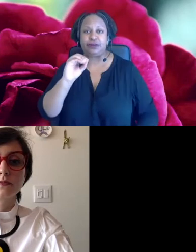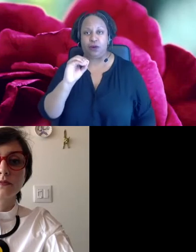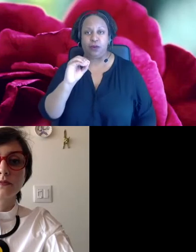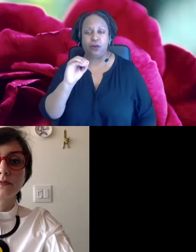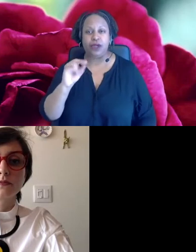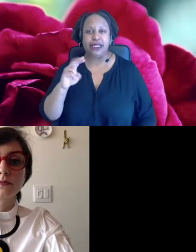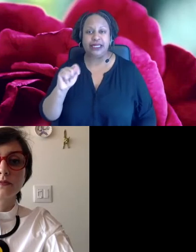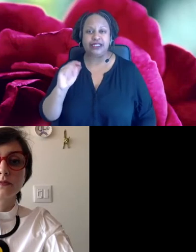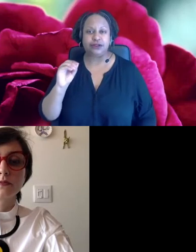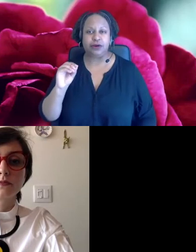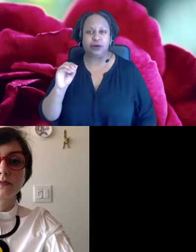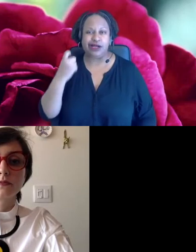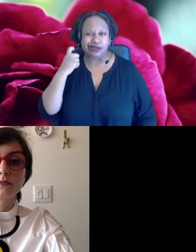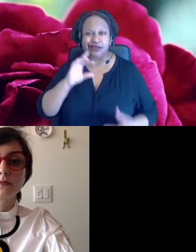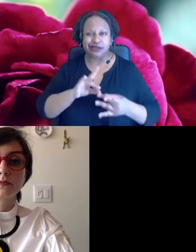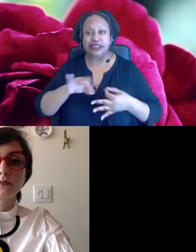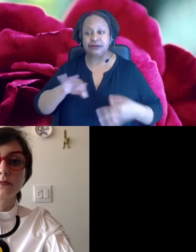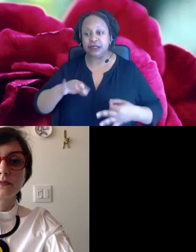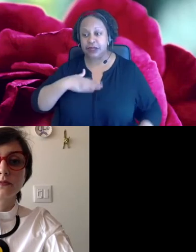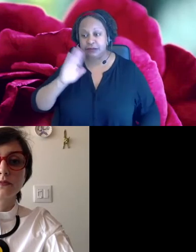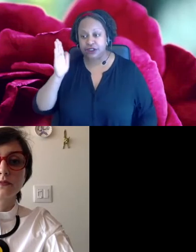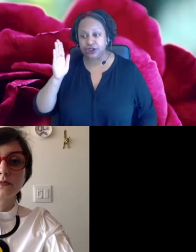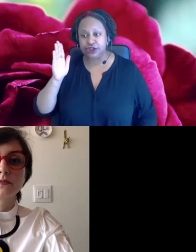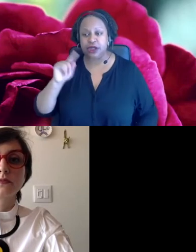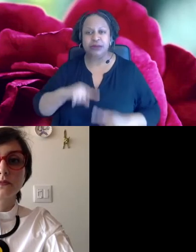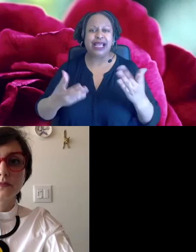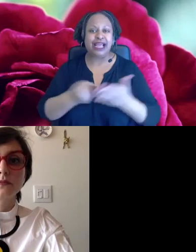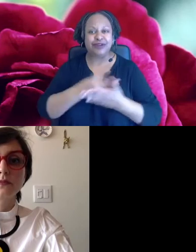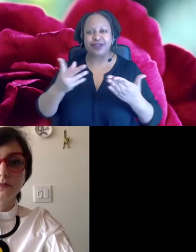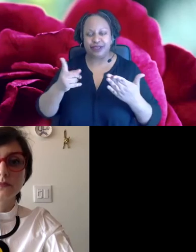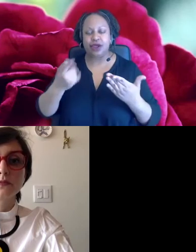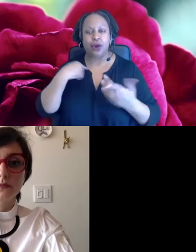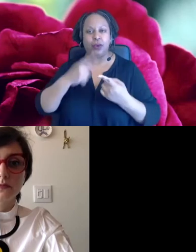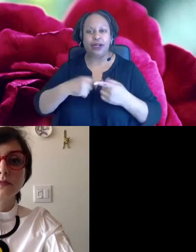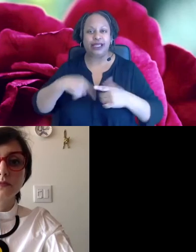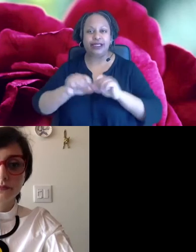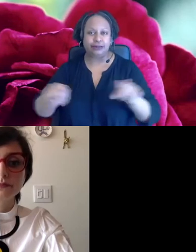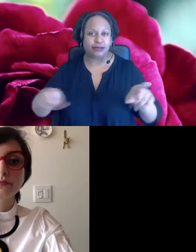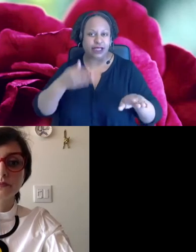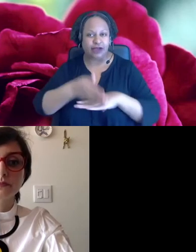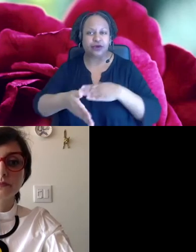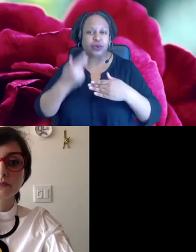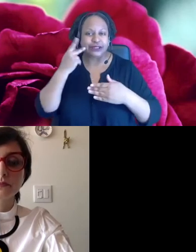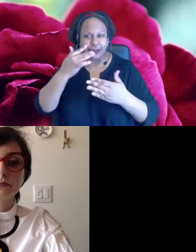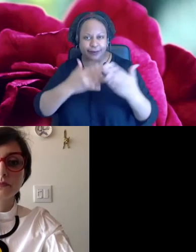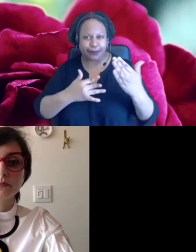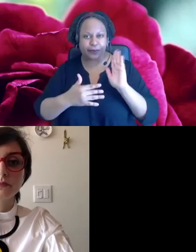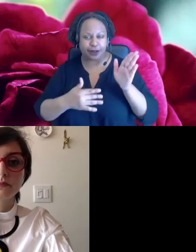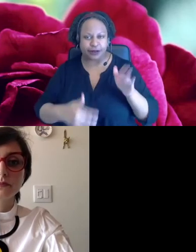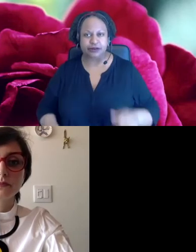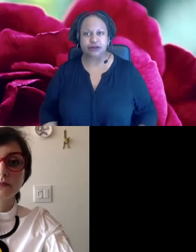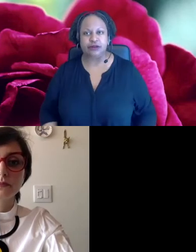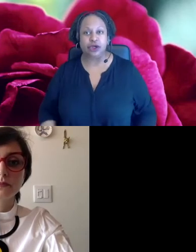mentioned in my presentation, and all of this would be on the materials that are going to be made available after. Okay. It